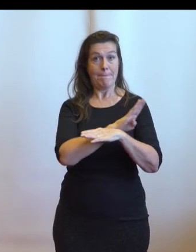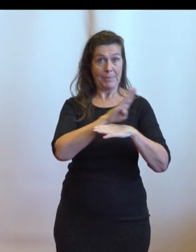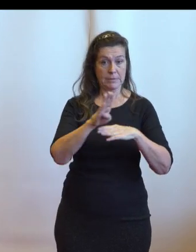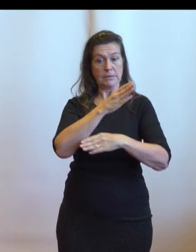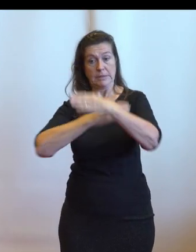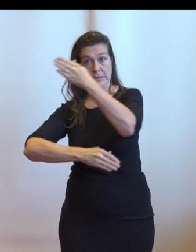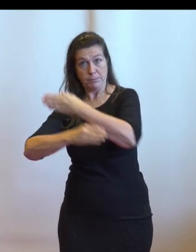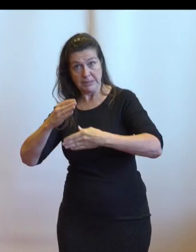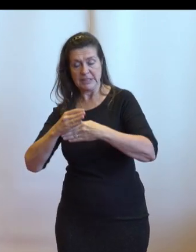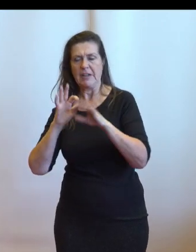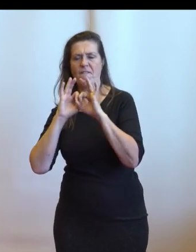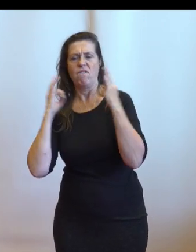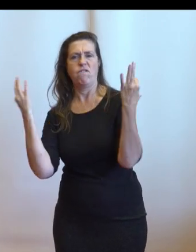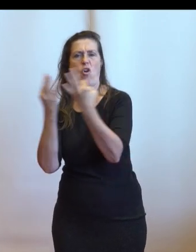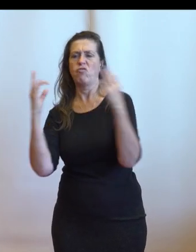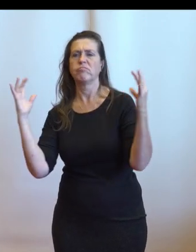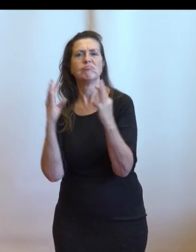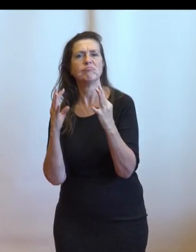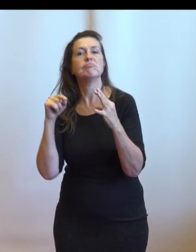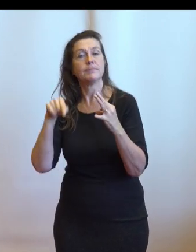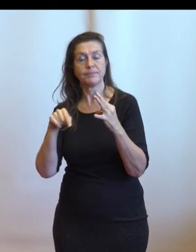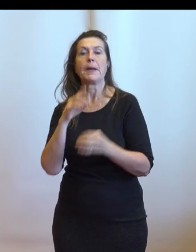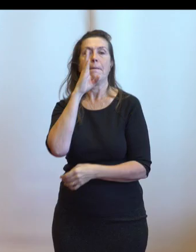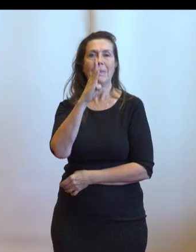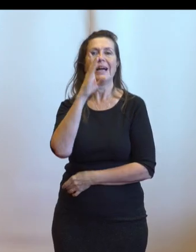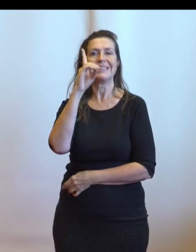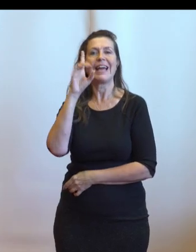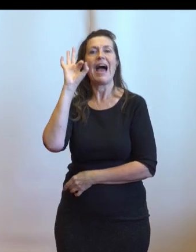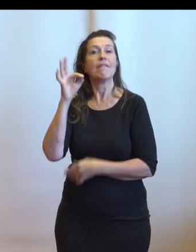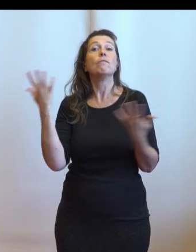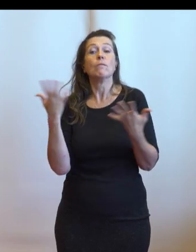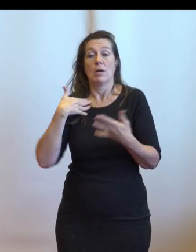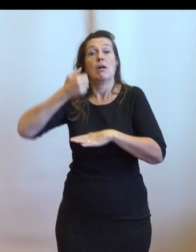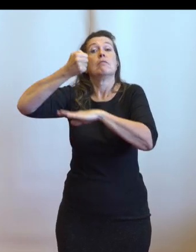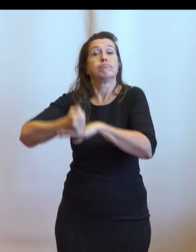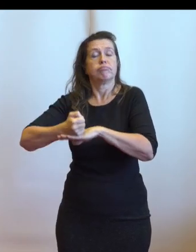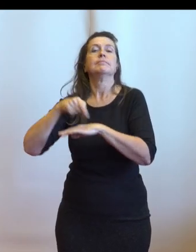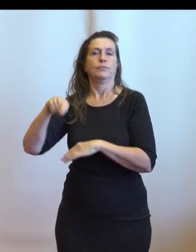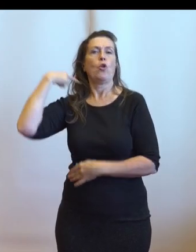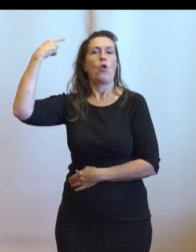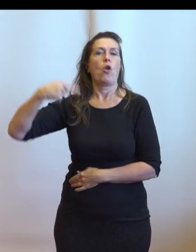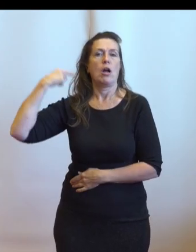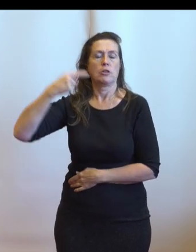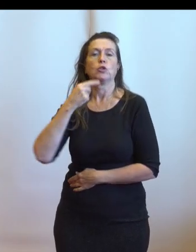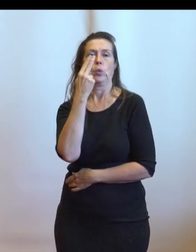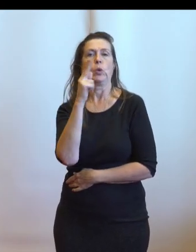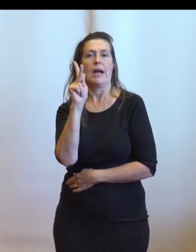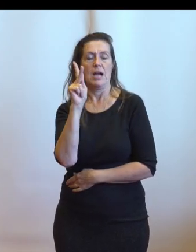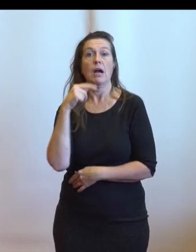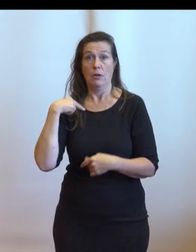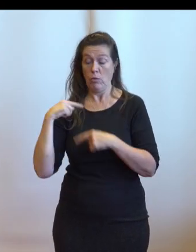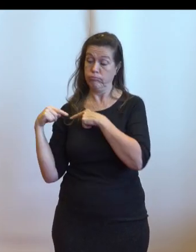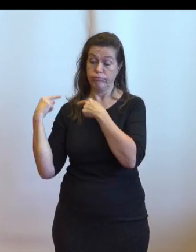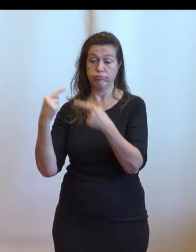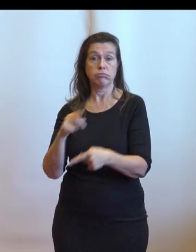or BDF, some of you may already heard of us. We're based out of London in the UK. We've been around for over 25 years now. And